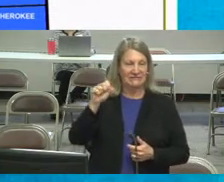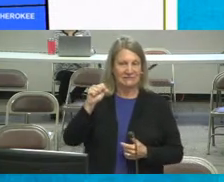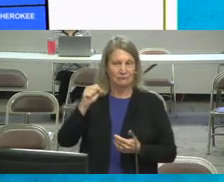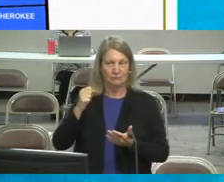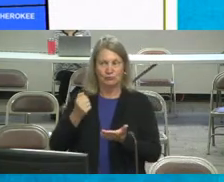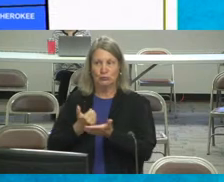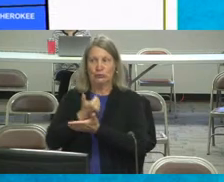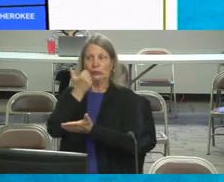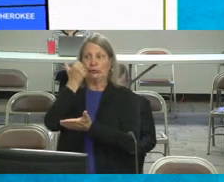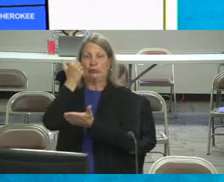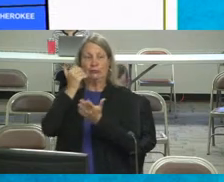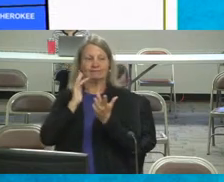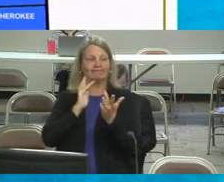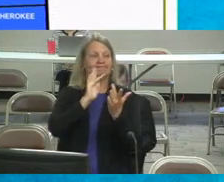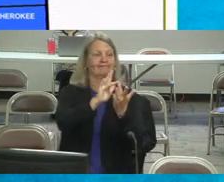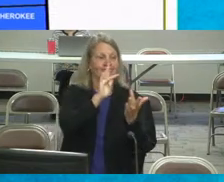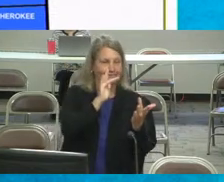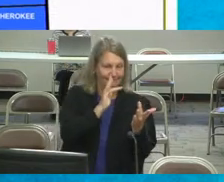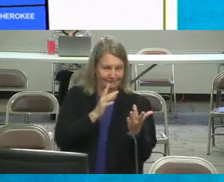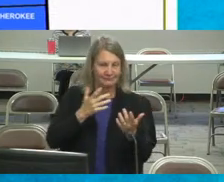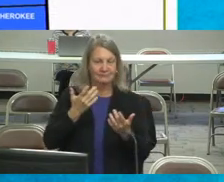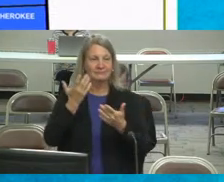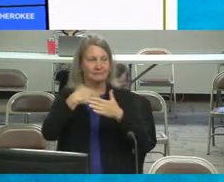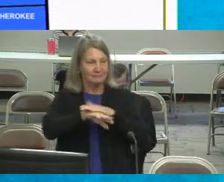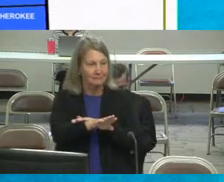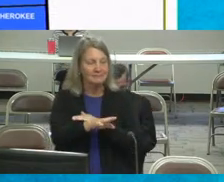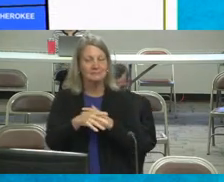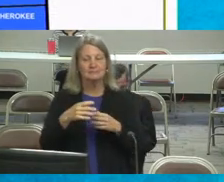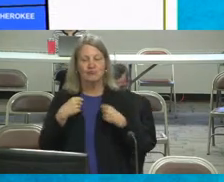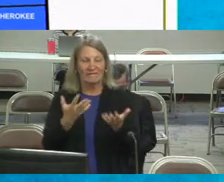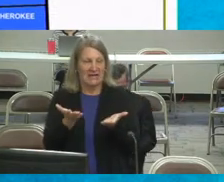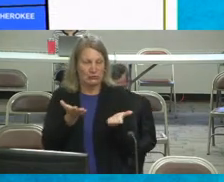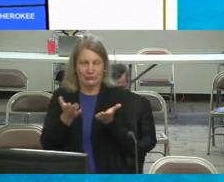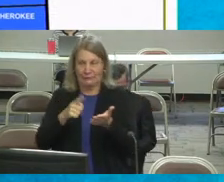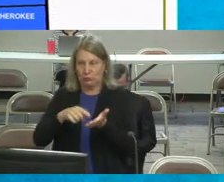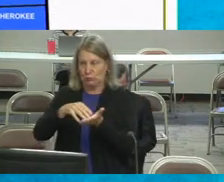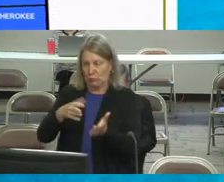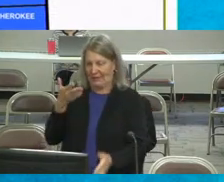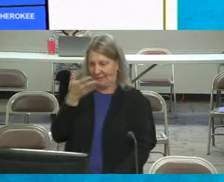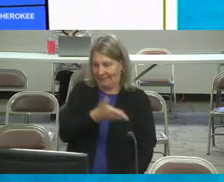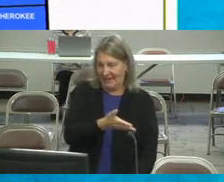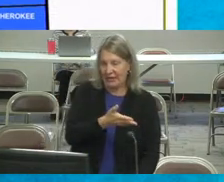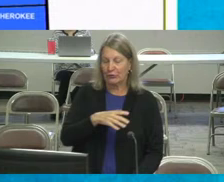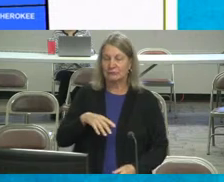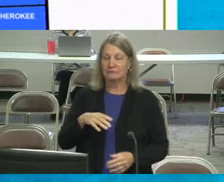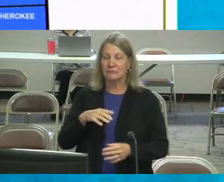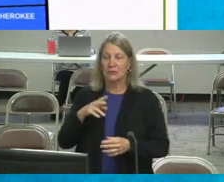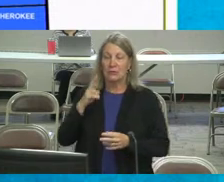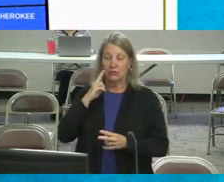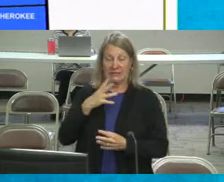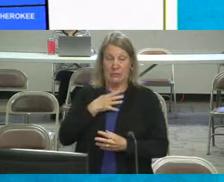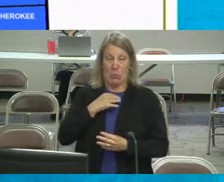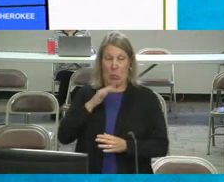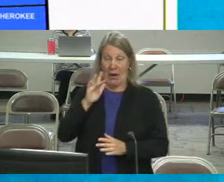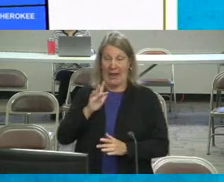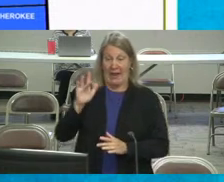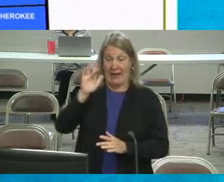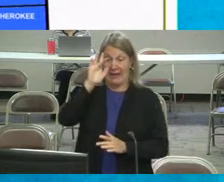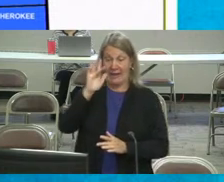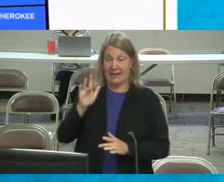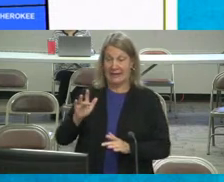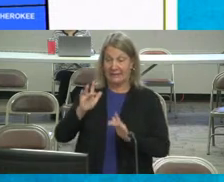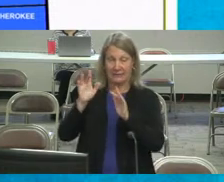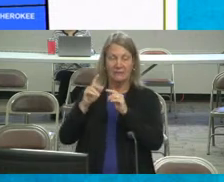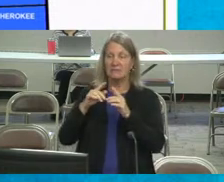Grant and Stevens counties those are our two newest counties that we've made contact with and we're helping to